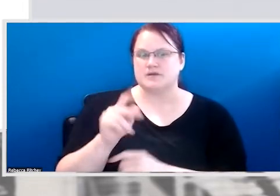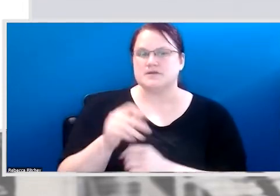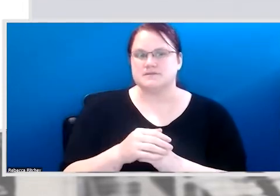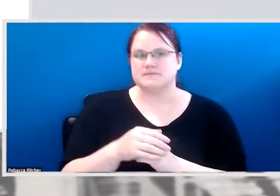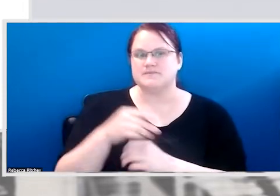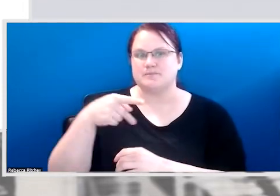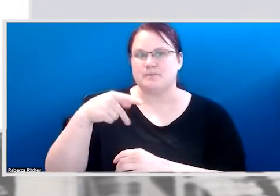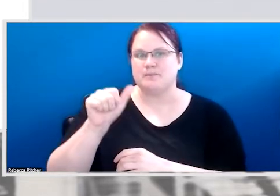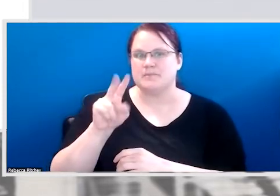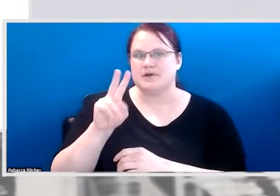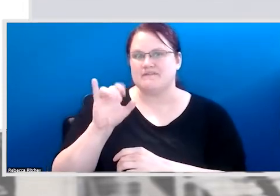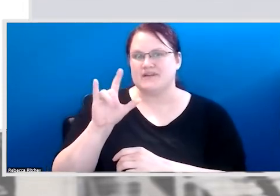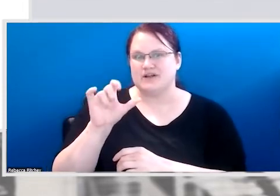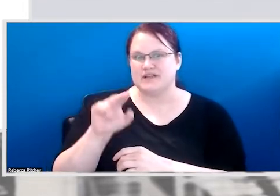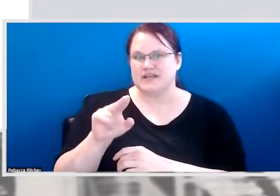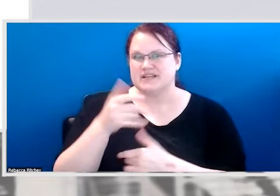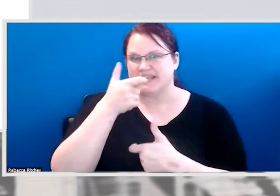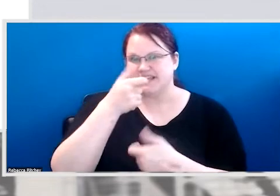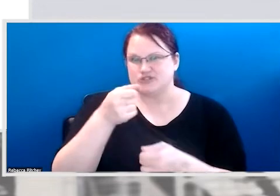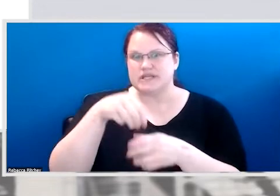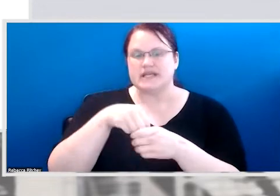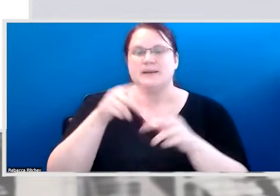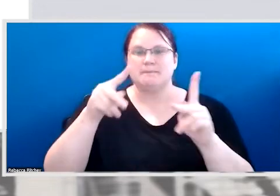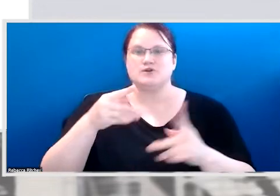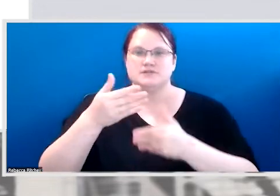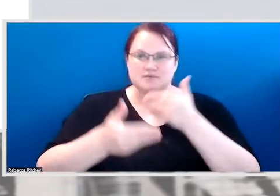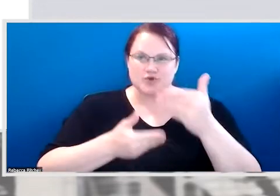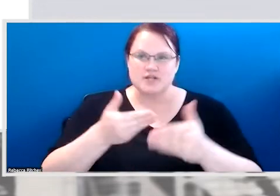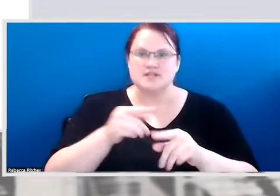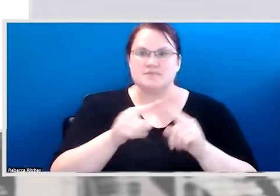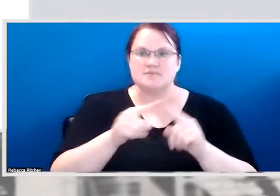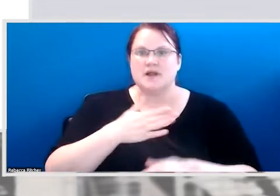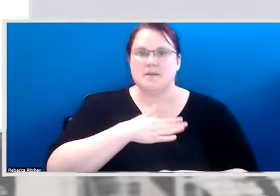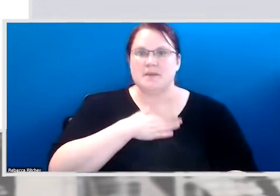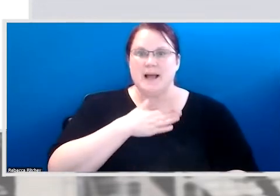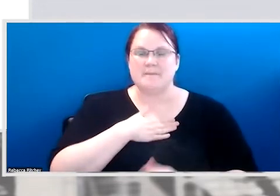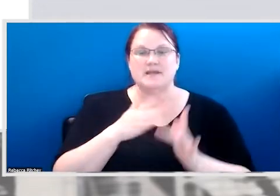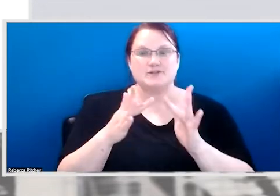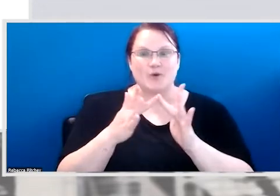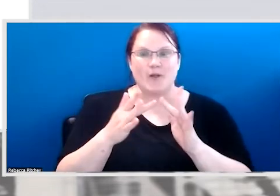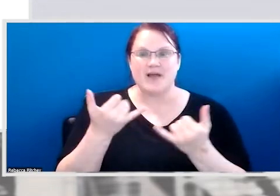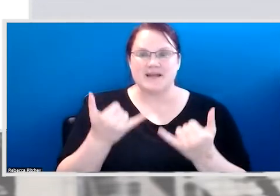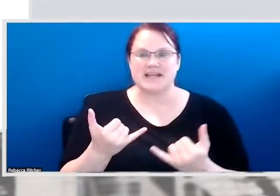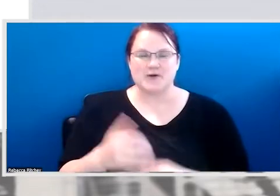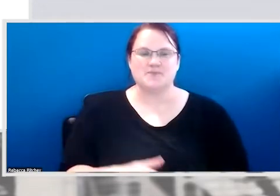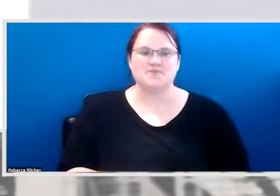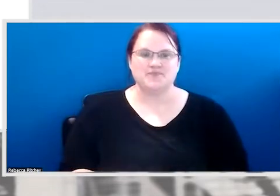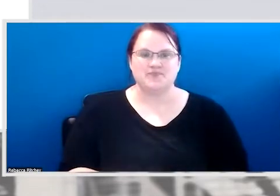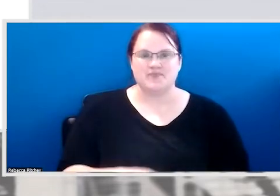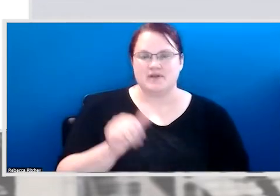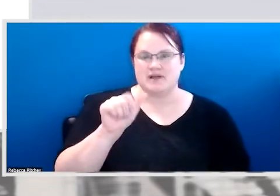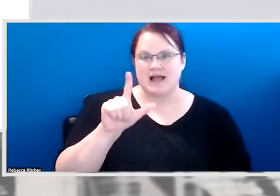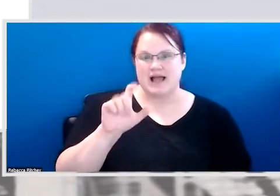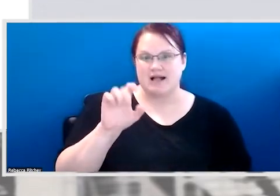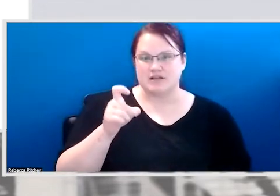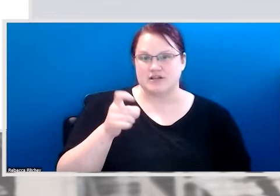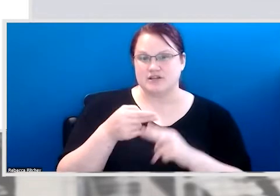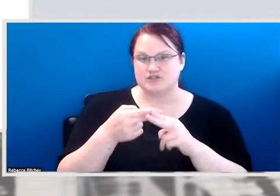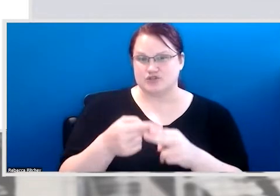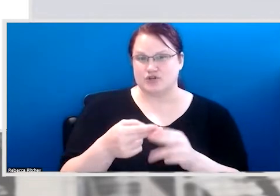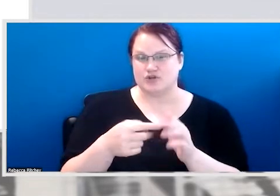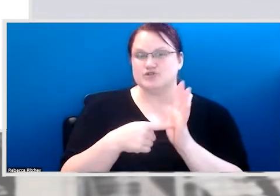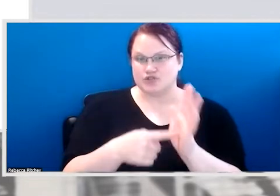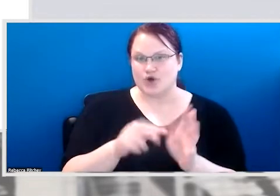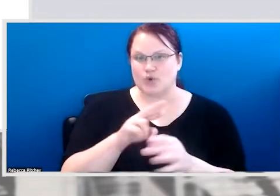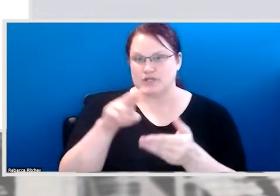really interesting in-person process, and I'm glad we've gone digital with that one. So Alex, I don't know if you want to show the results.